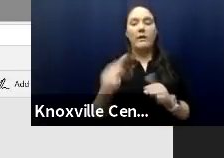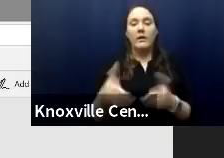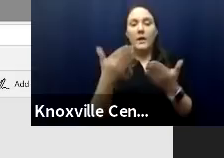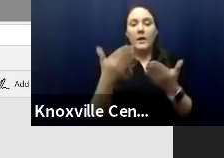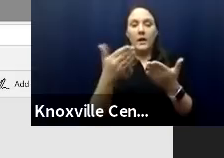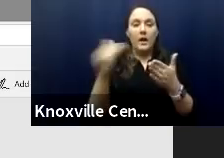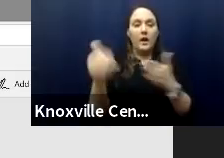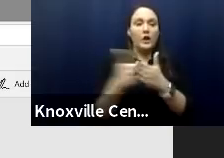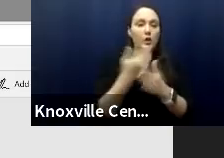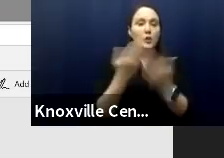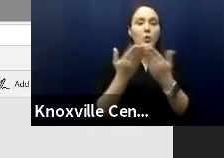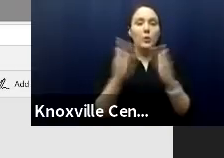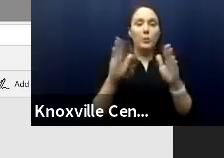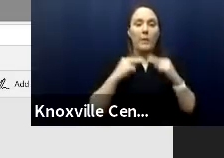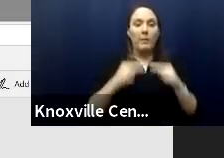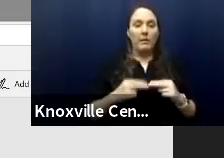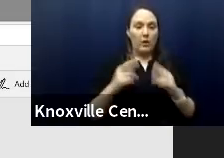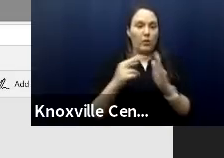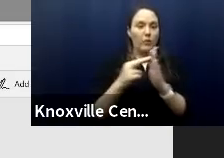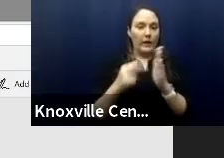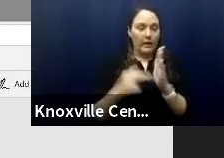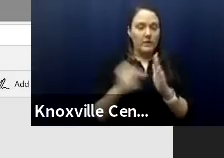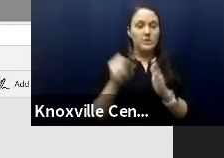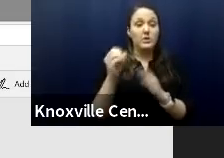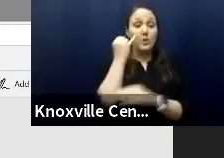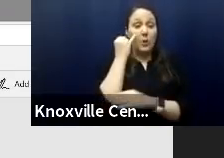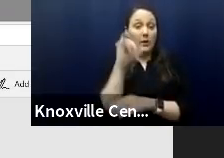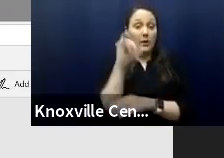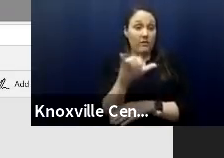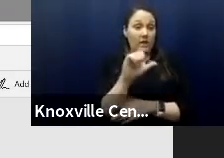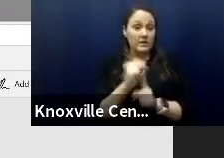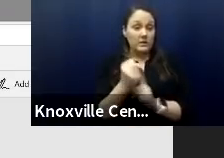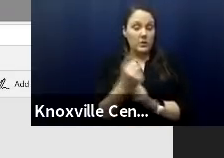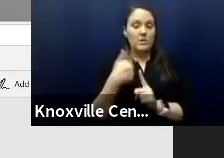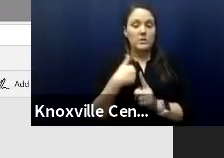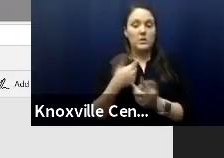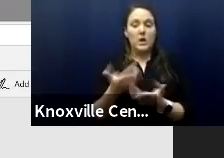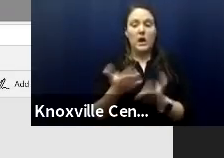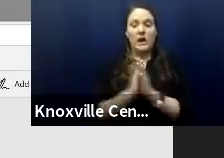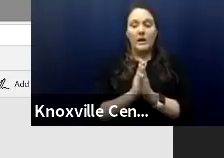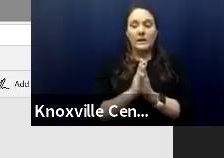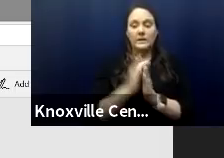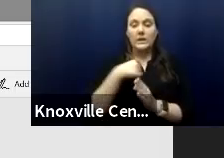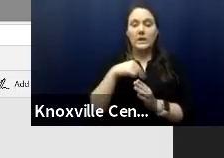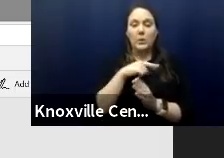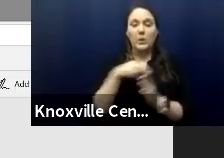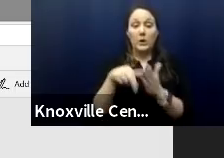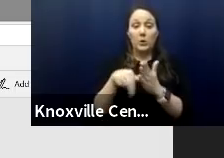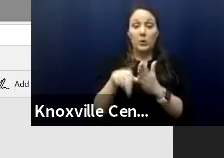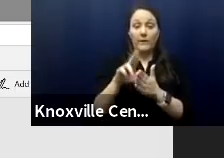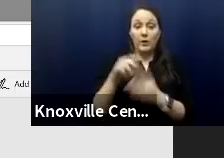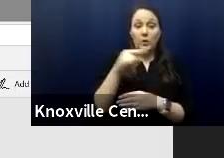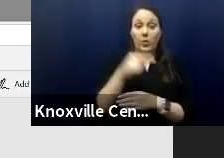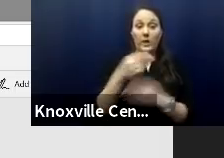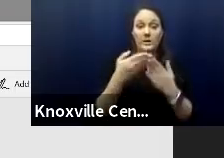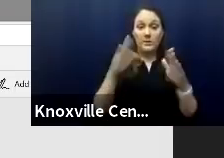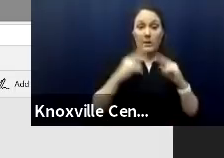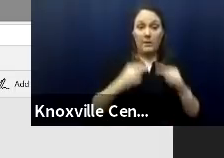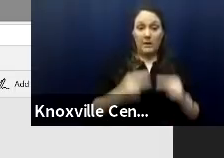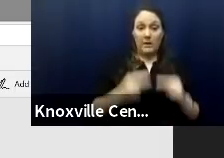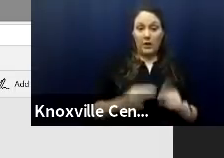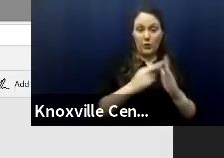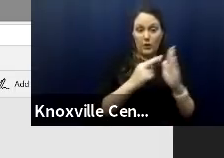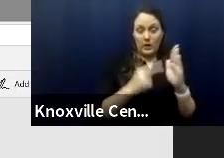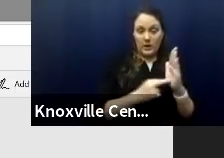health regulation. So if that's the case, what I would ask is that we review this public health regulation,